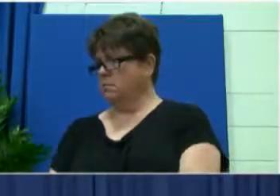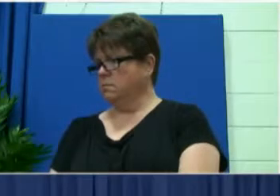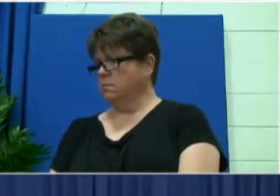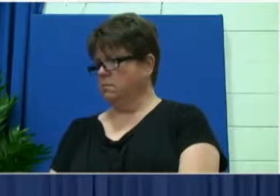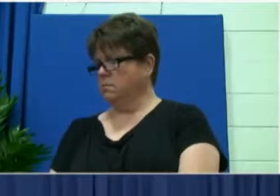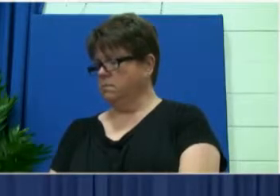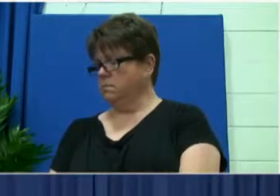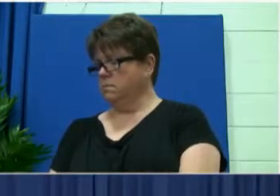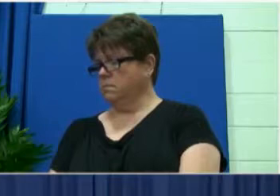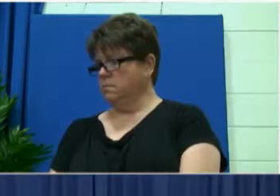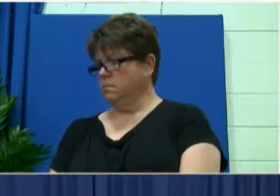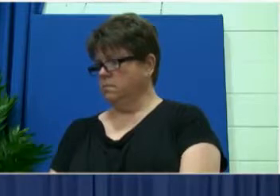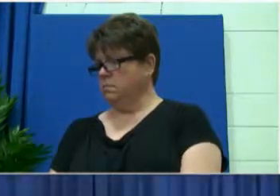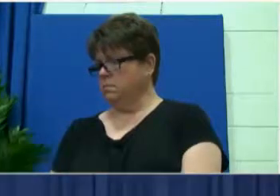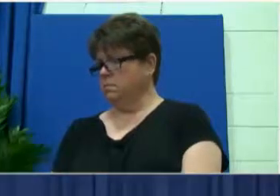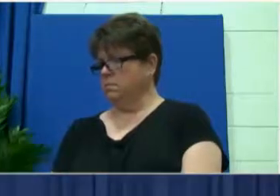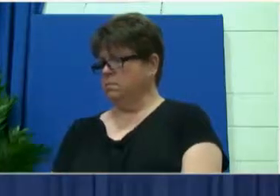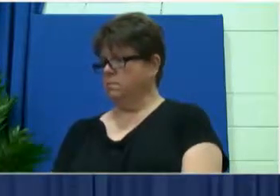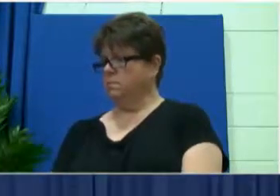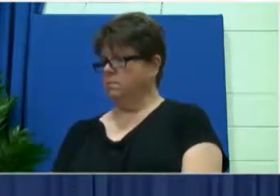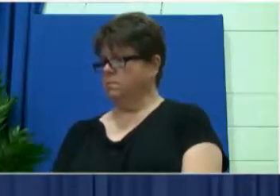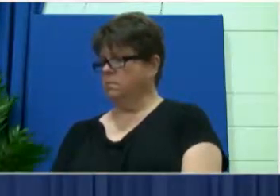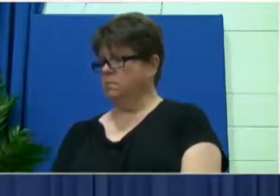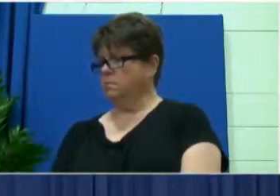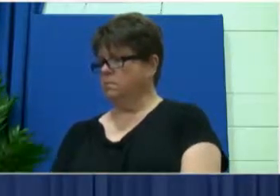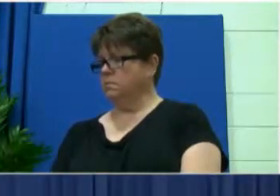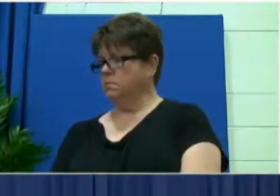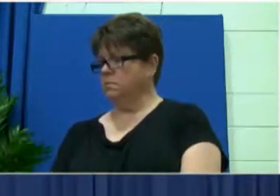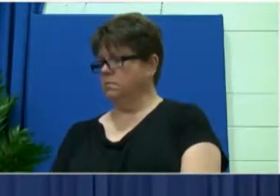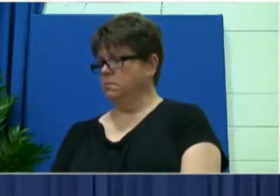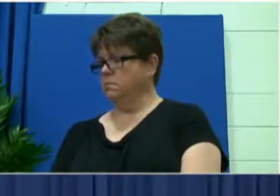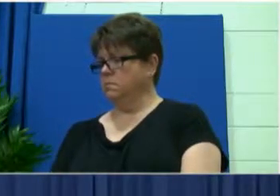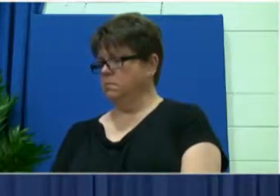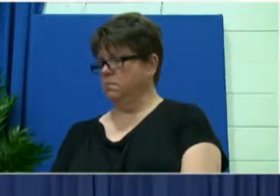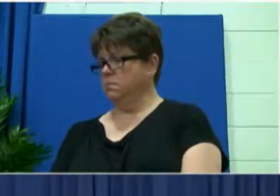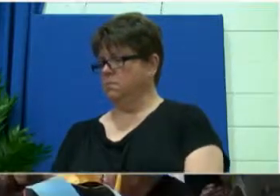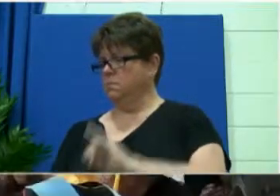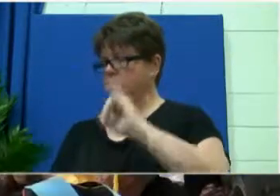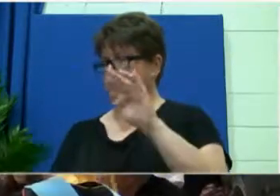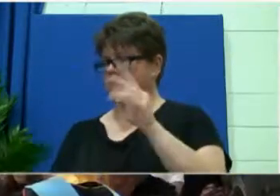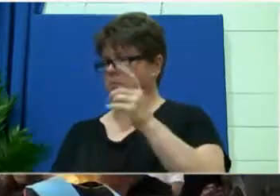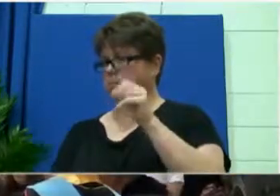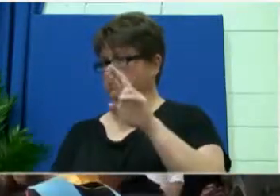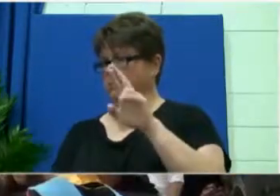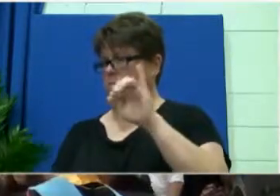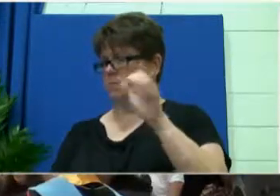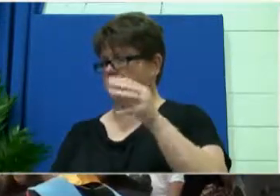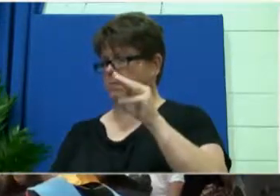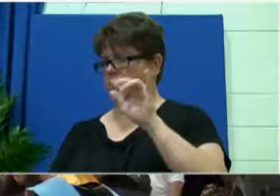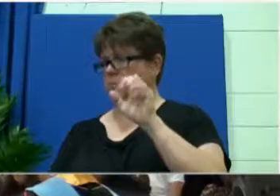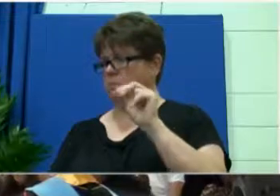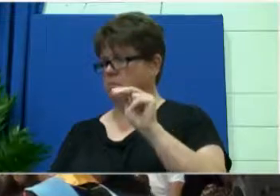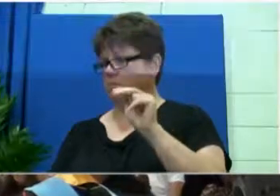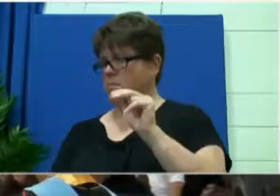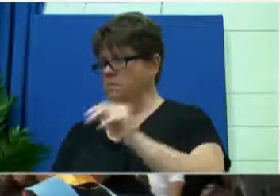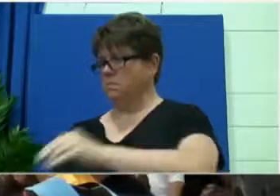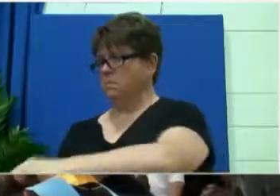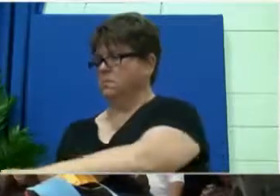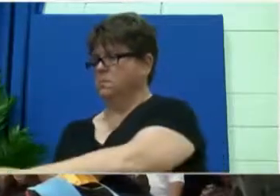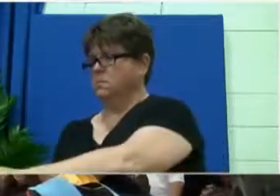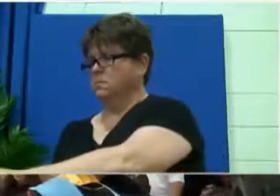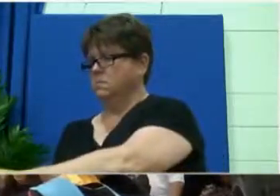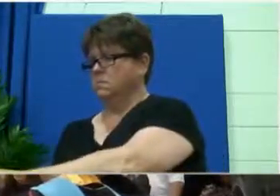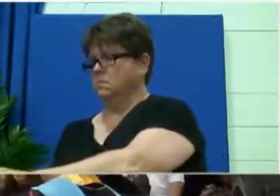Jennifer Jameson, Associate in Applied Science, Medical